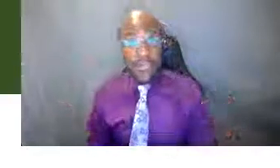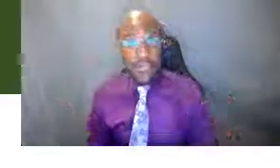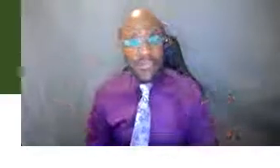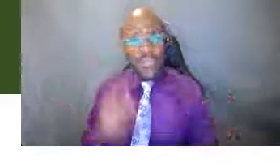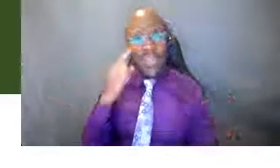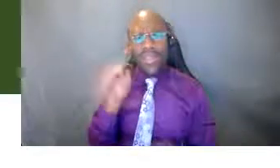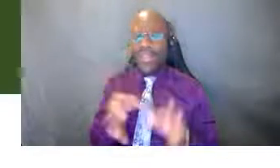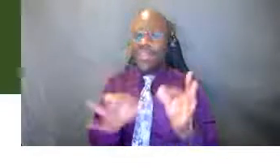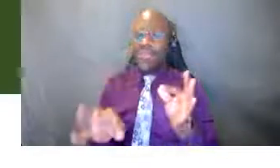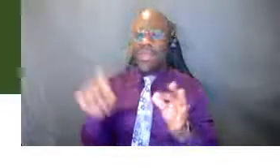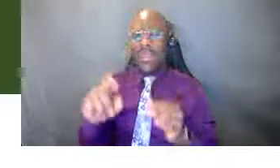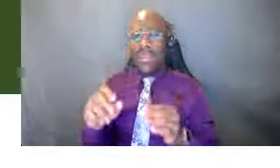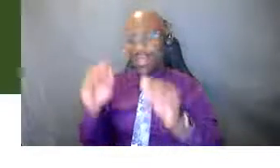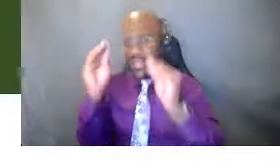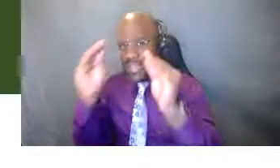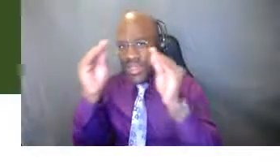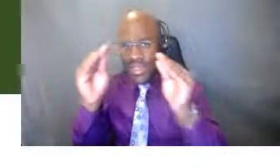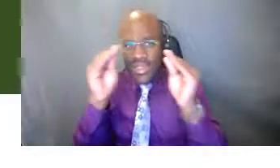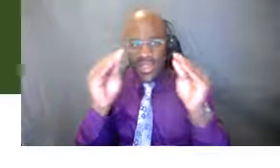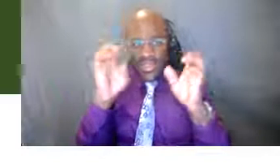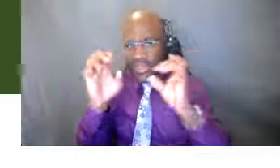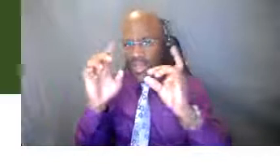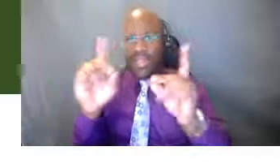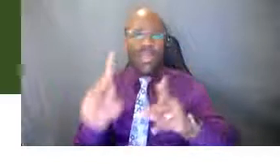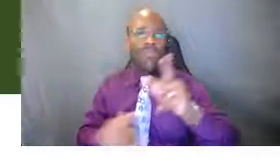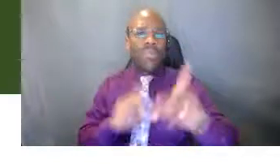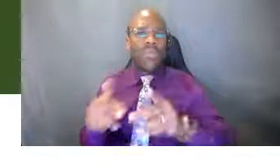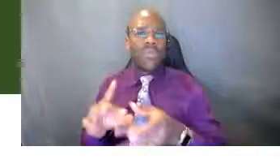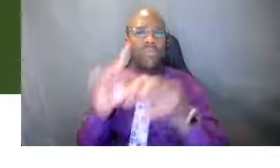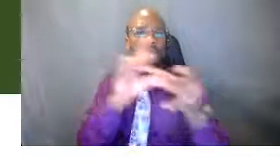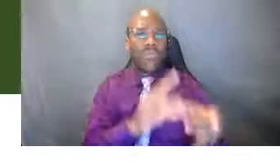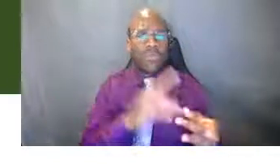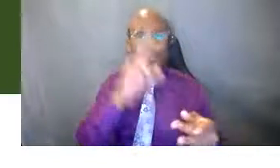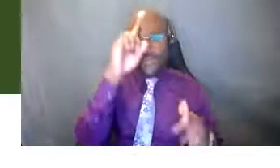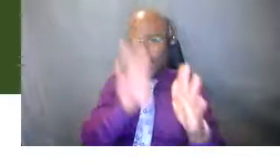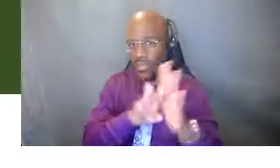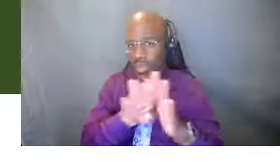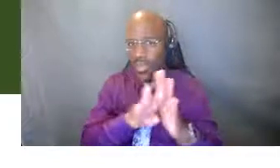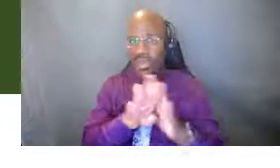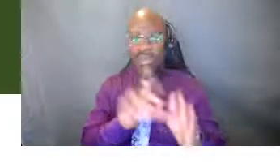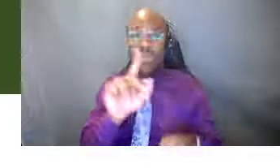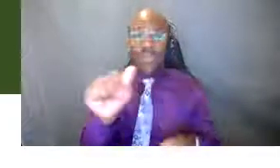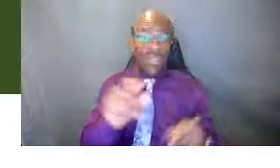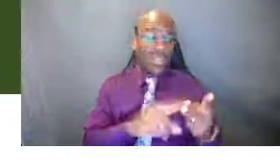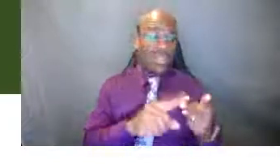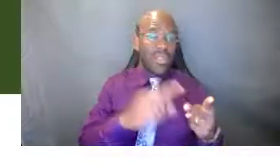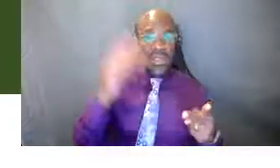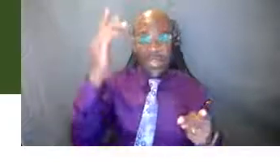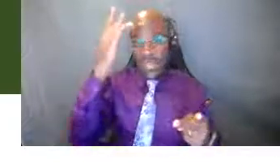about developmental disabilities and intellectual disabilities, and really